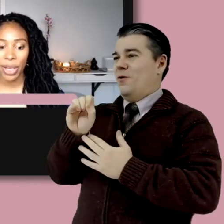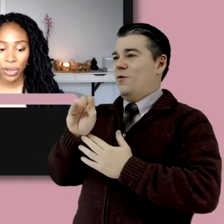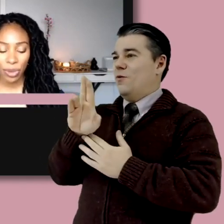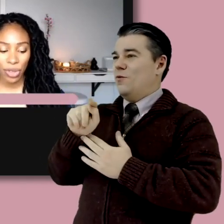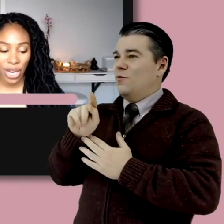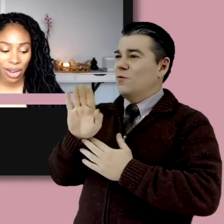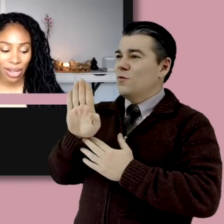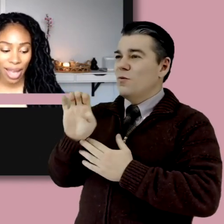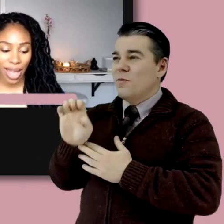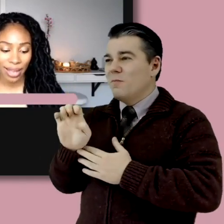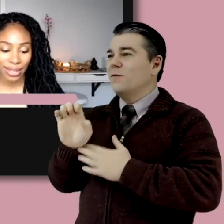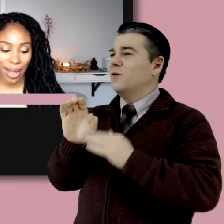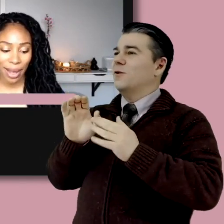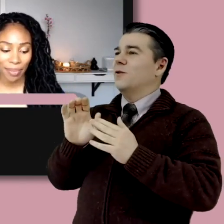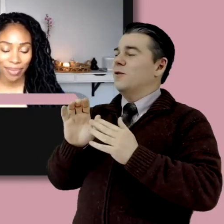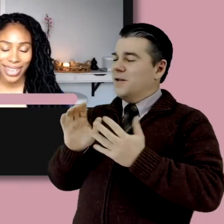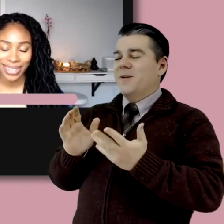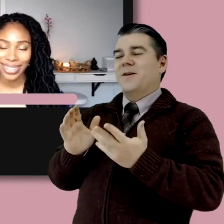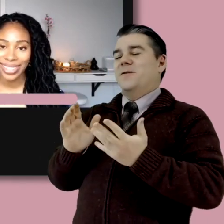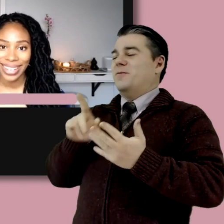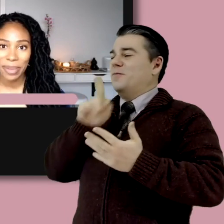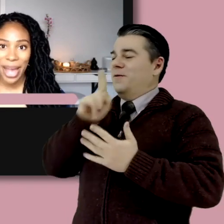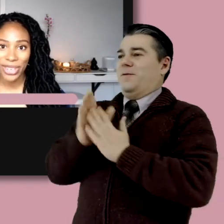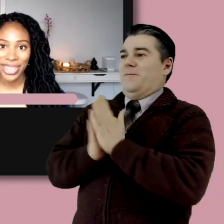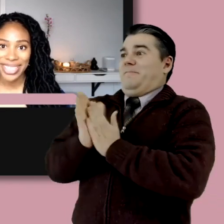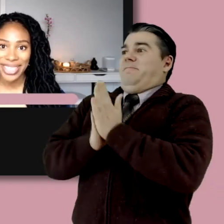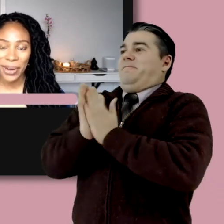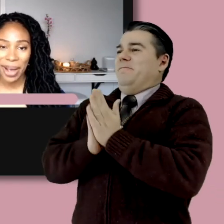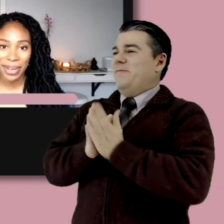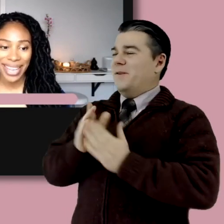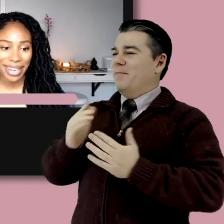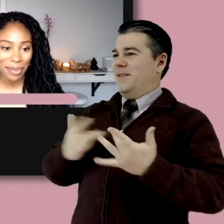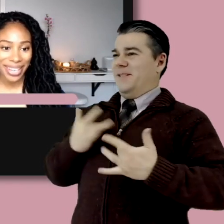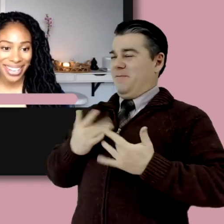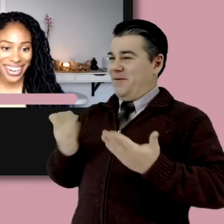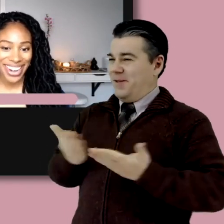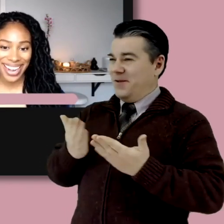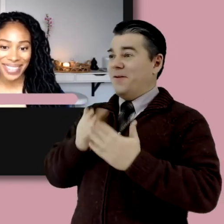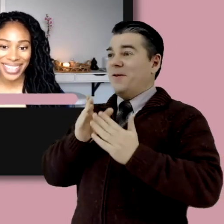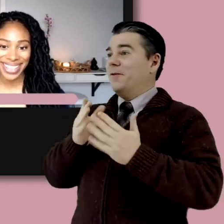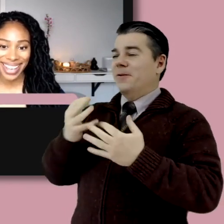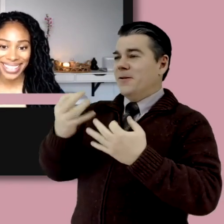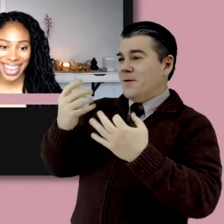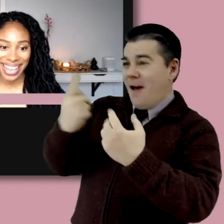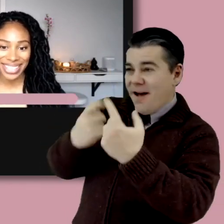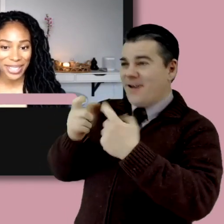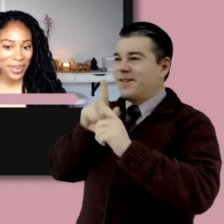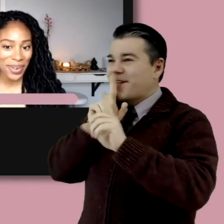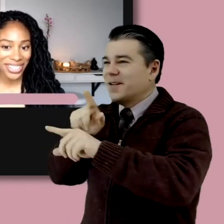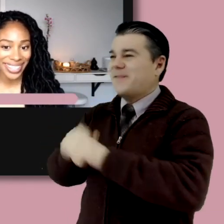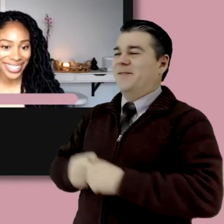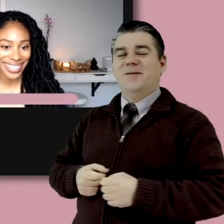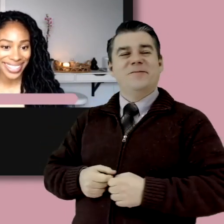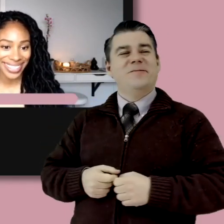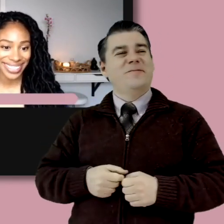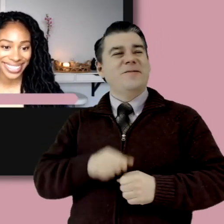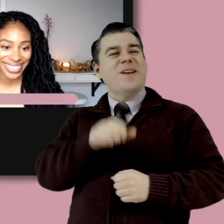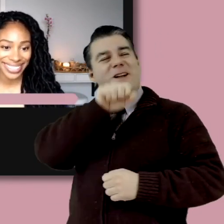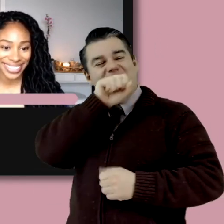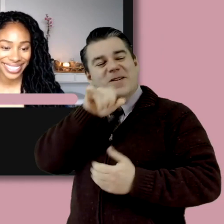through my YouTube channel, and it's a passion. So I'm excited to be here, and I'm excited to answer some